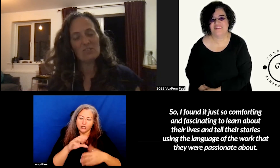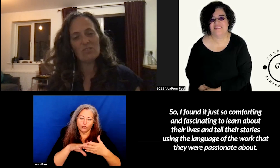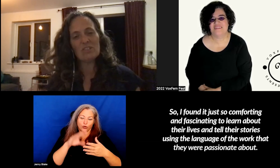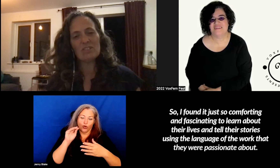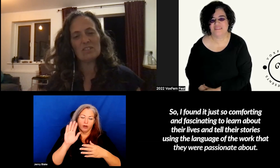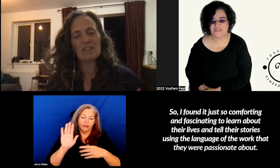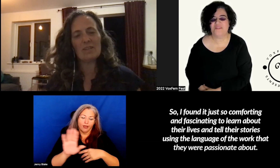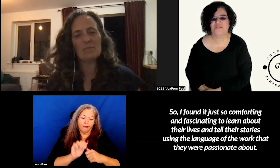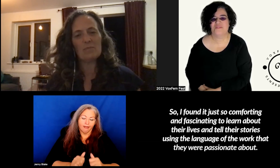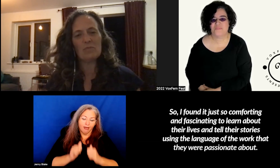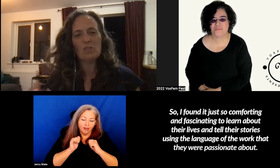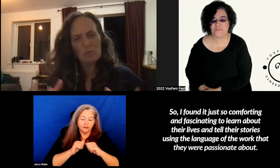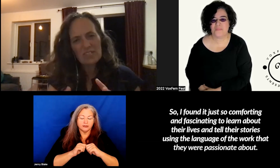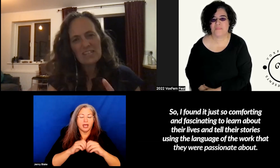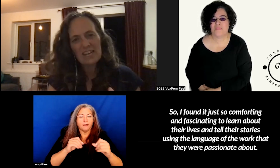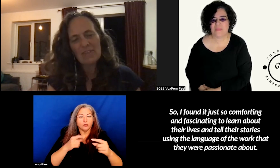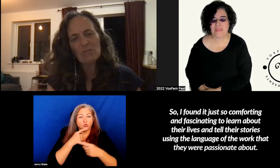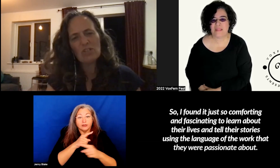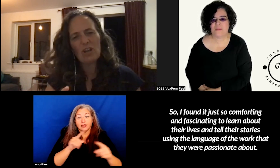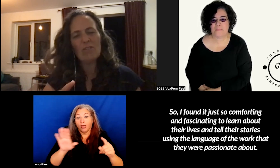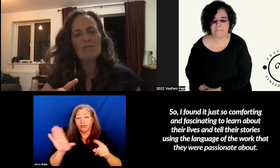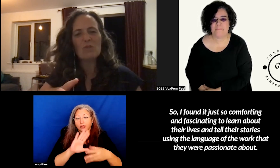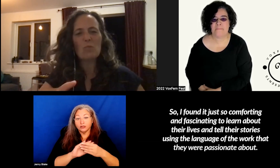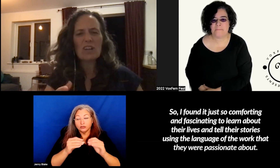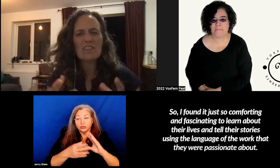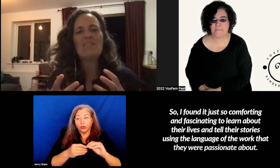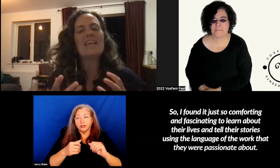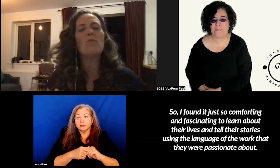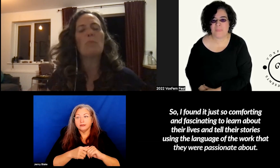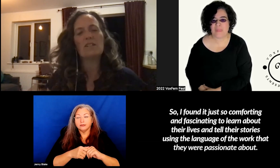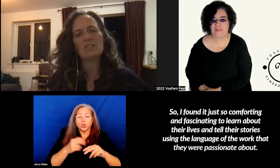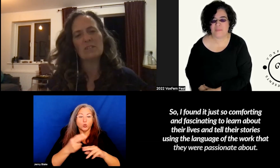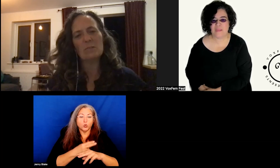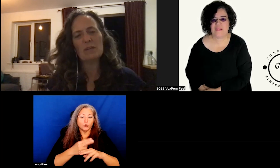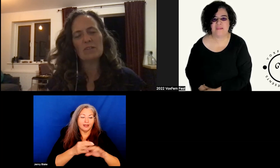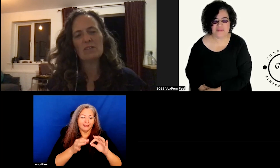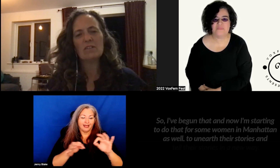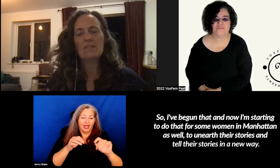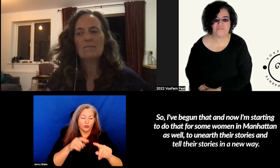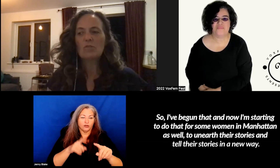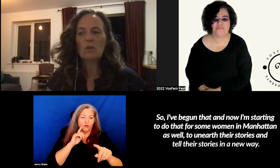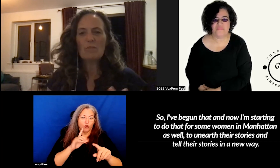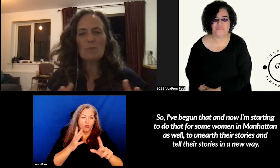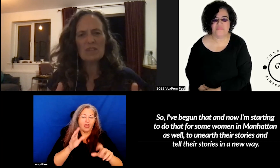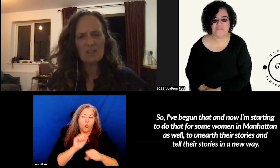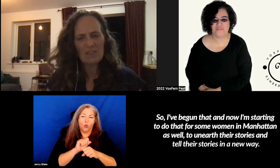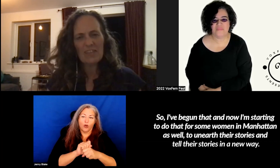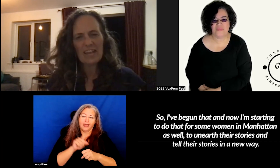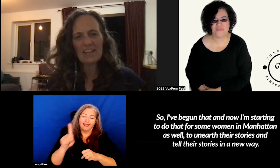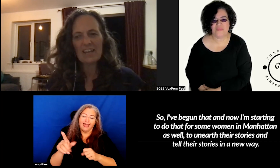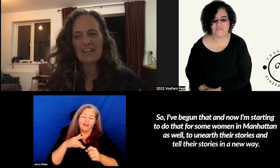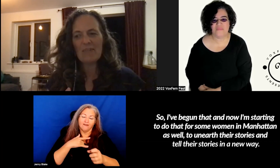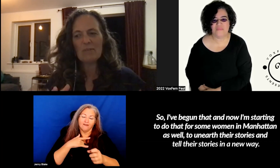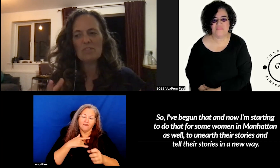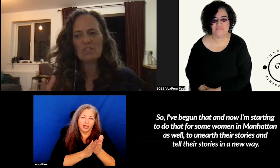their stories using the language of the work that they were passionate about. So I've begun